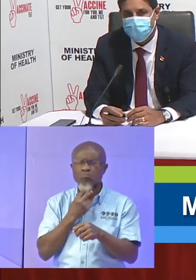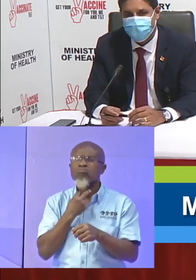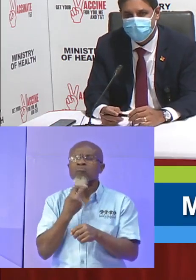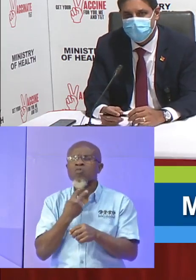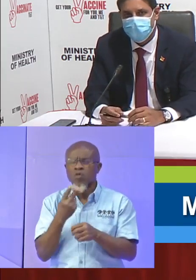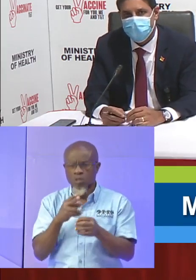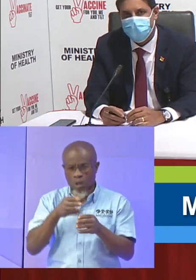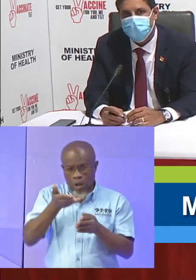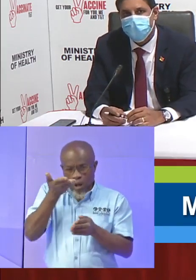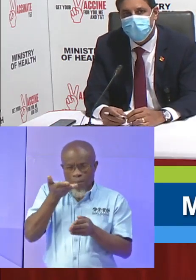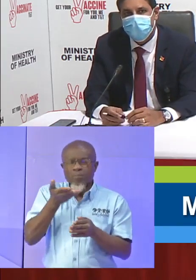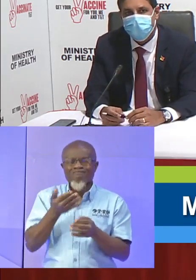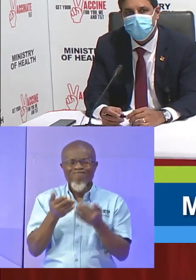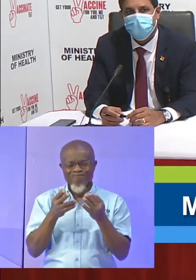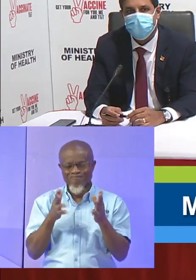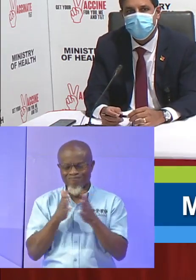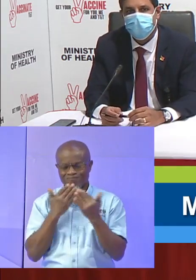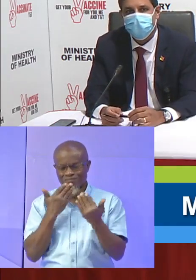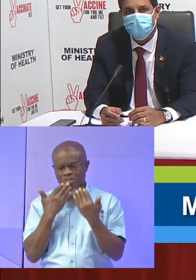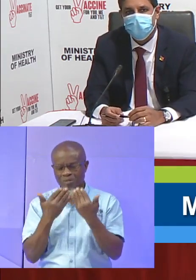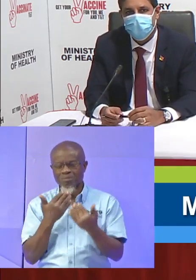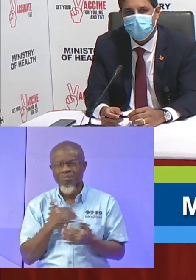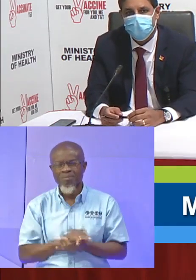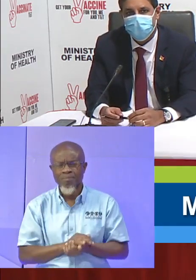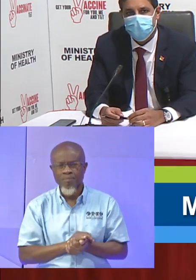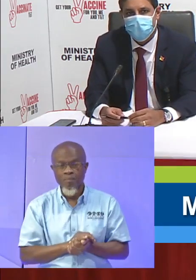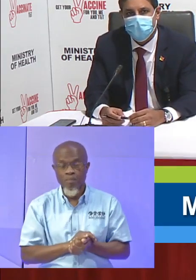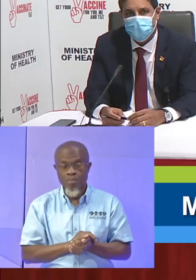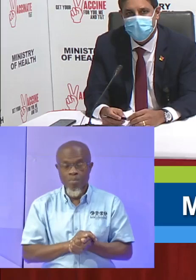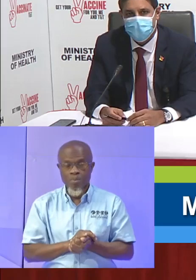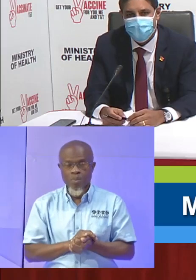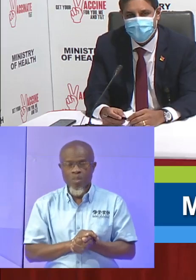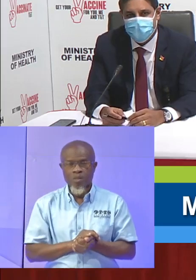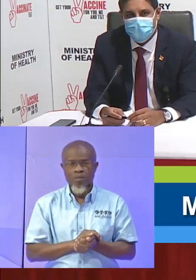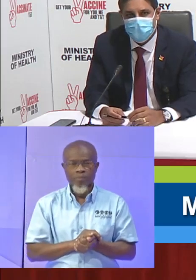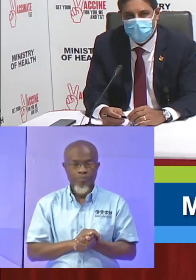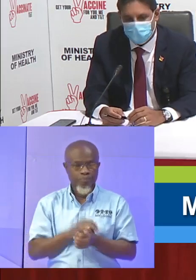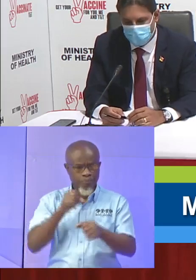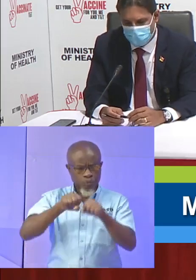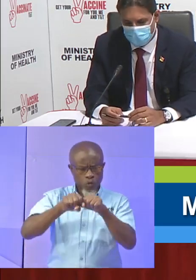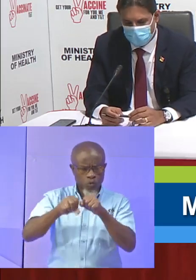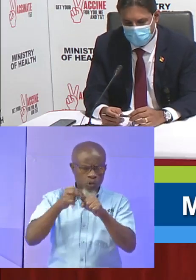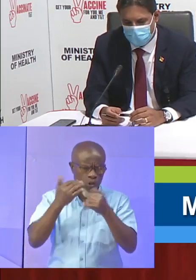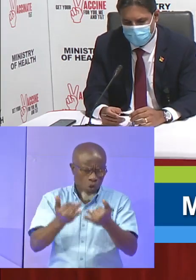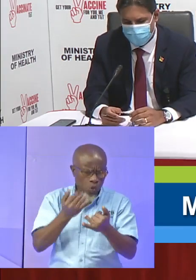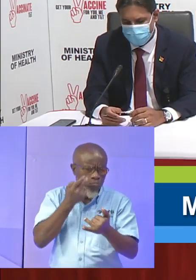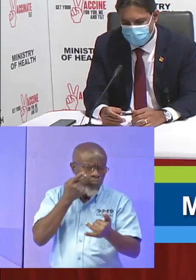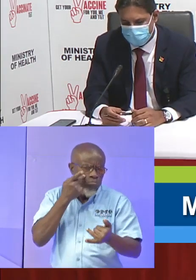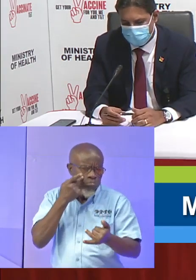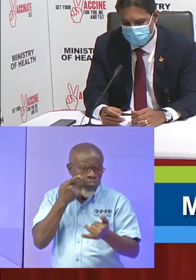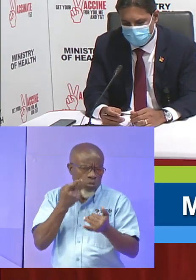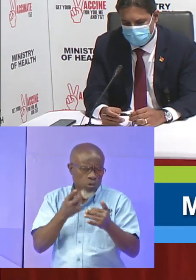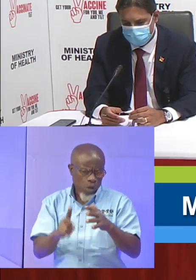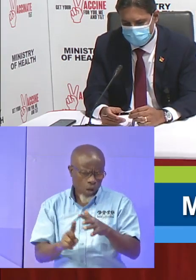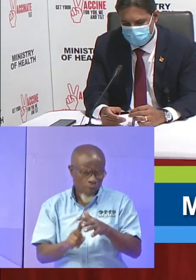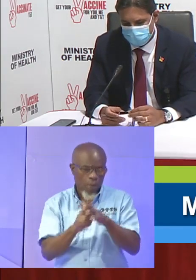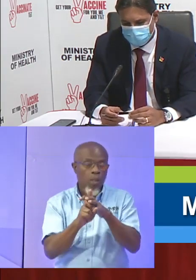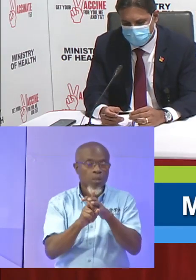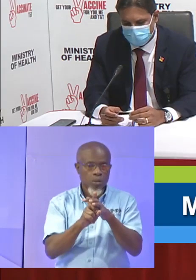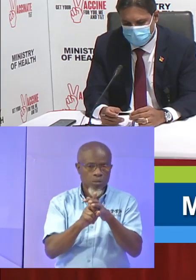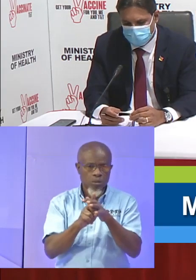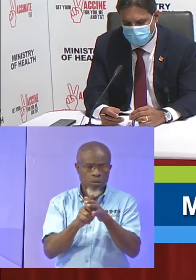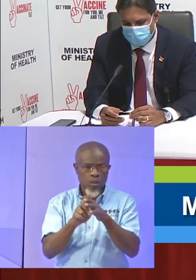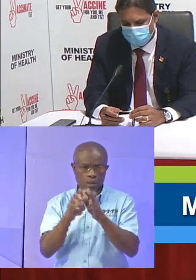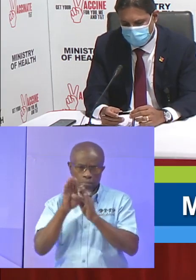hearing me better now? Much better, yes. Okay, great. So we're now seeing the emergence of the